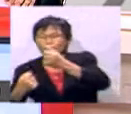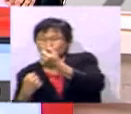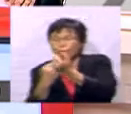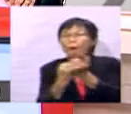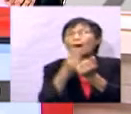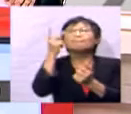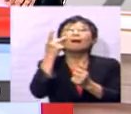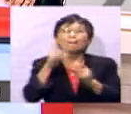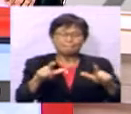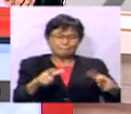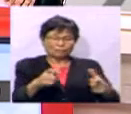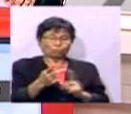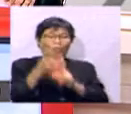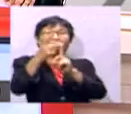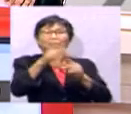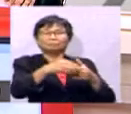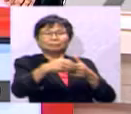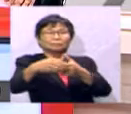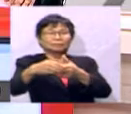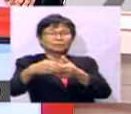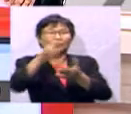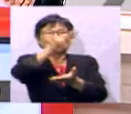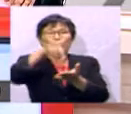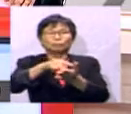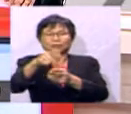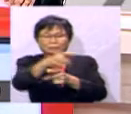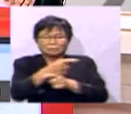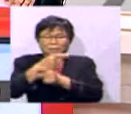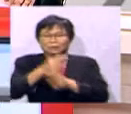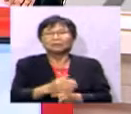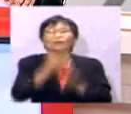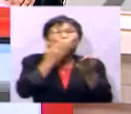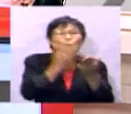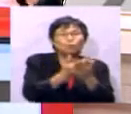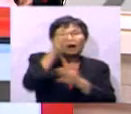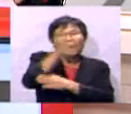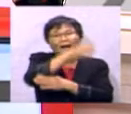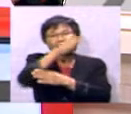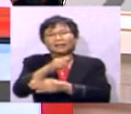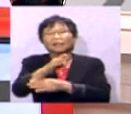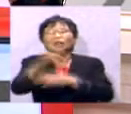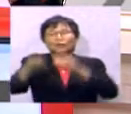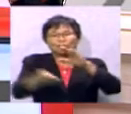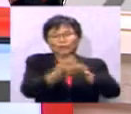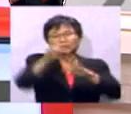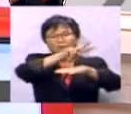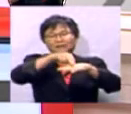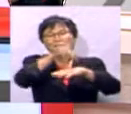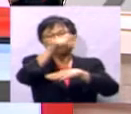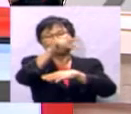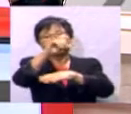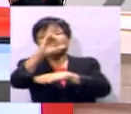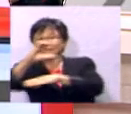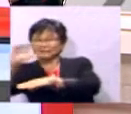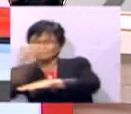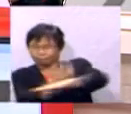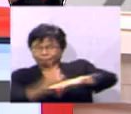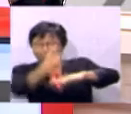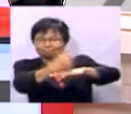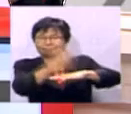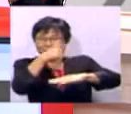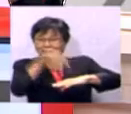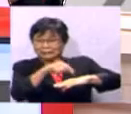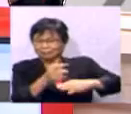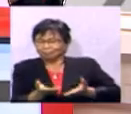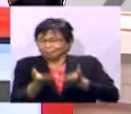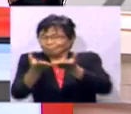politik. Sebuah pasukan khas yang diketuai Pusat Governans, Integriti dan Anti Rasuah Nasional, GICCC, dibentuk untuk